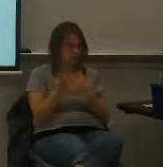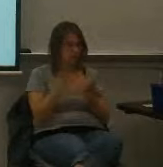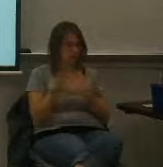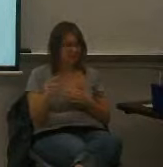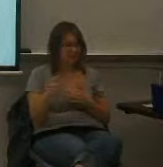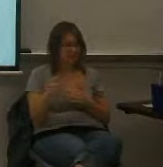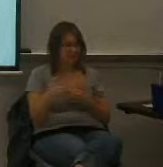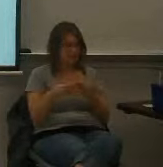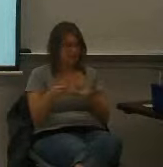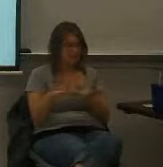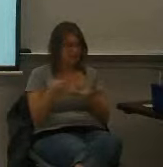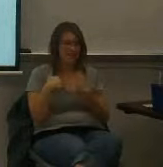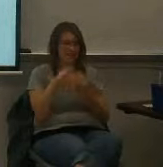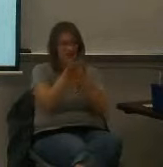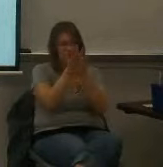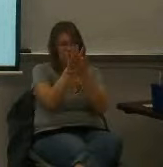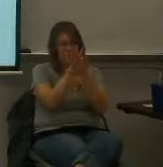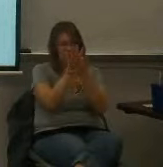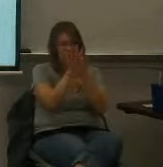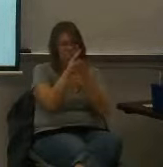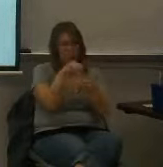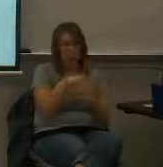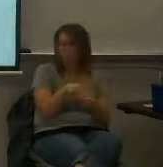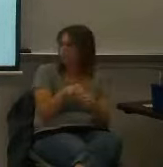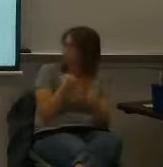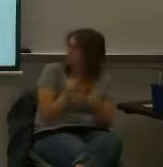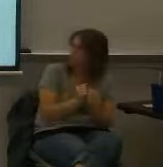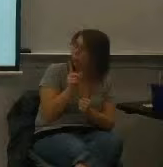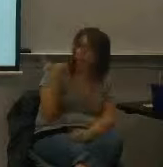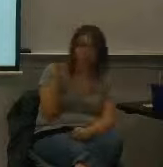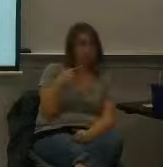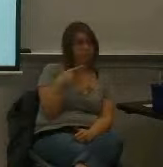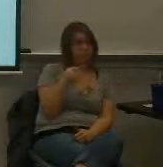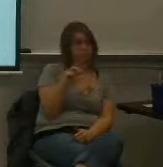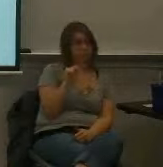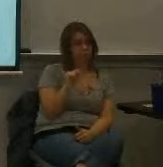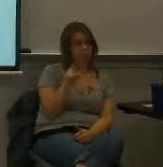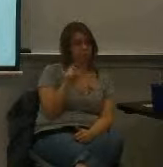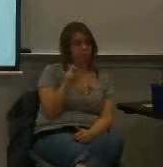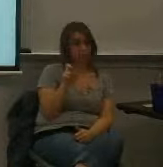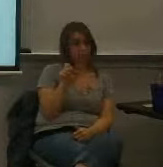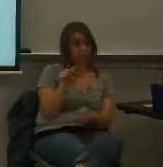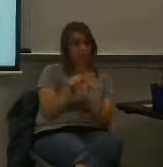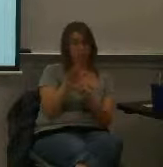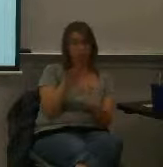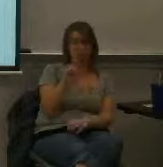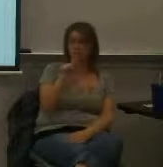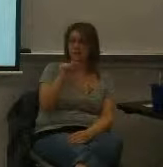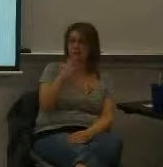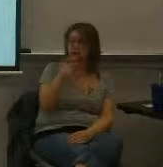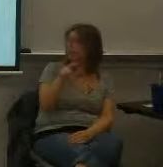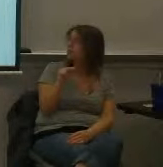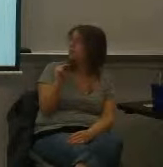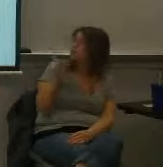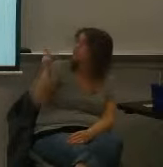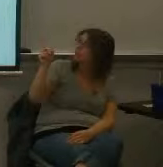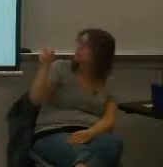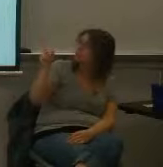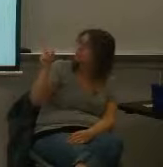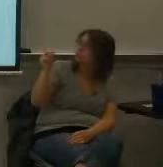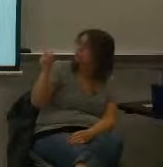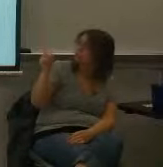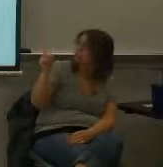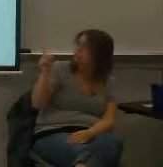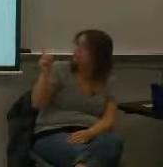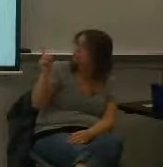succession. So there's a gray area in there. In the case of Spirit Lake, Mount St. Helens, Spirit Lake was here. Mount St. Helens